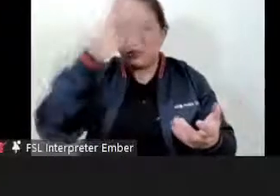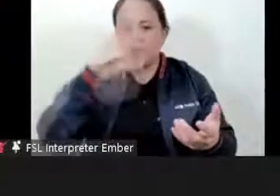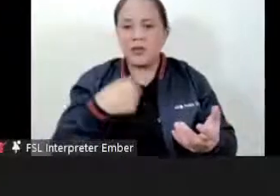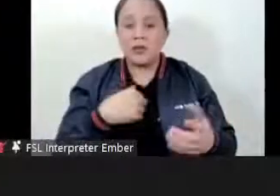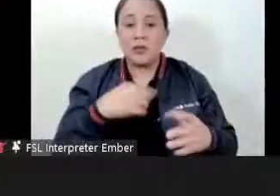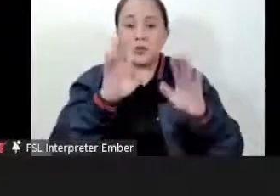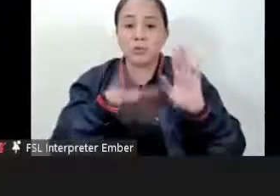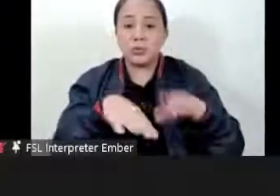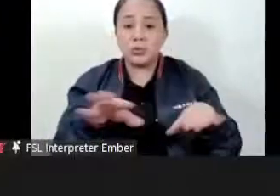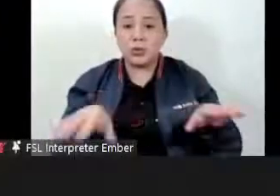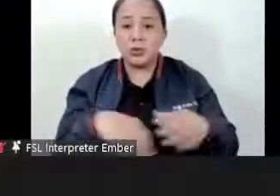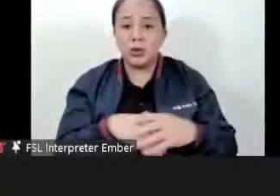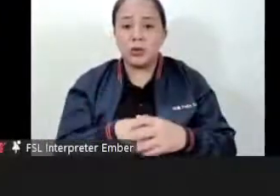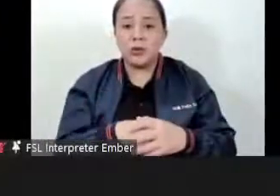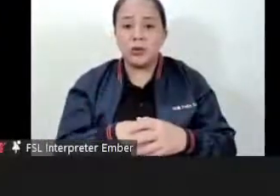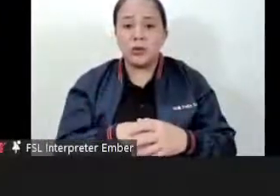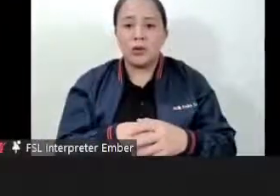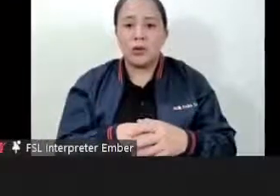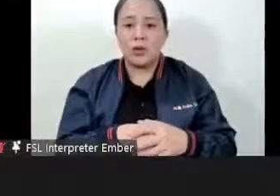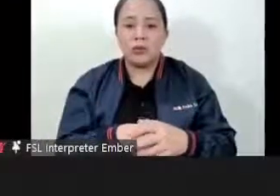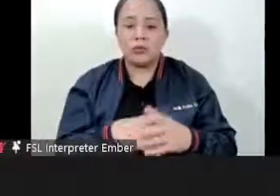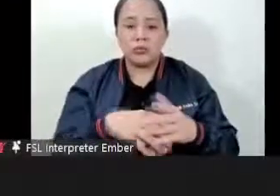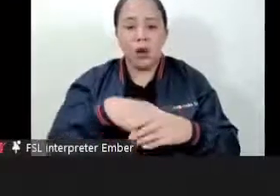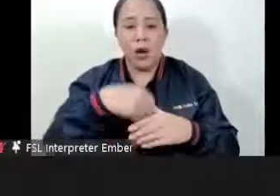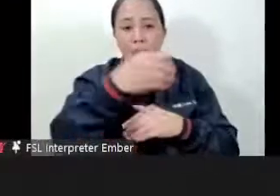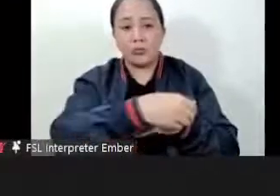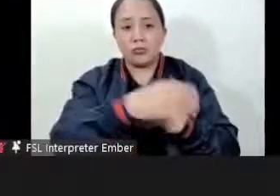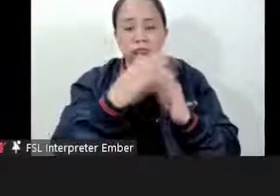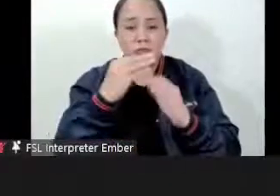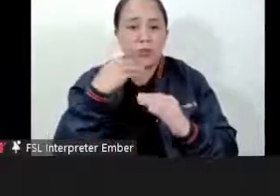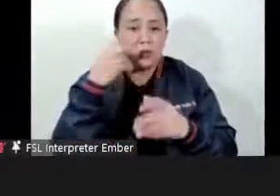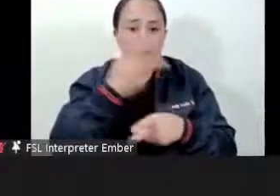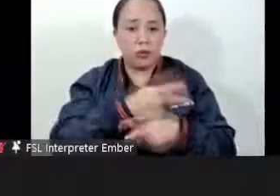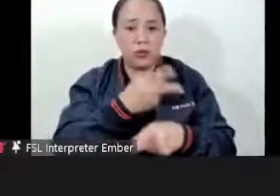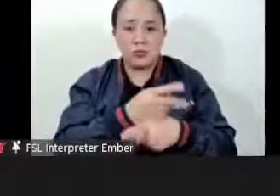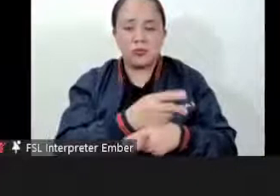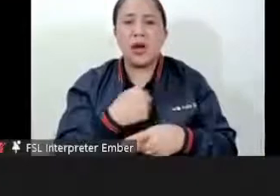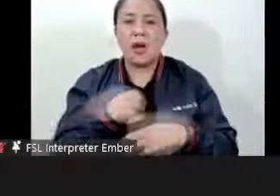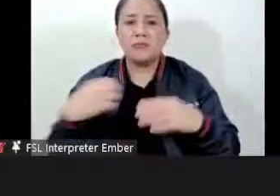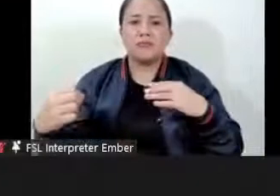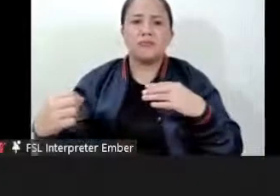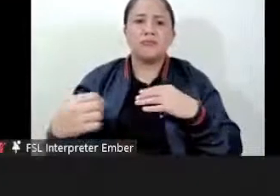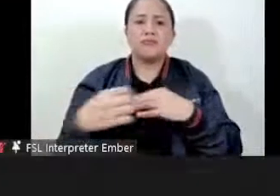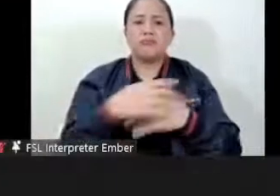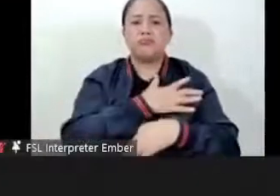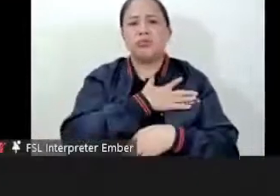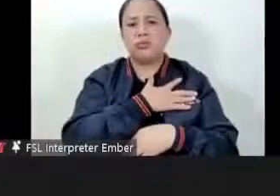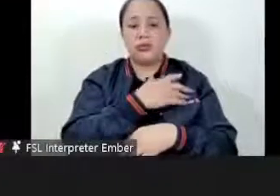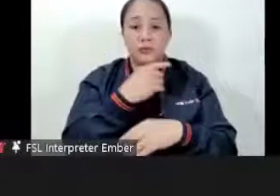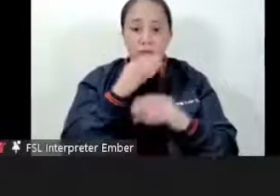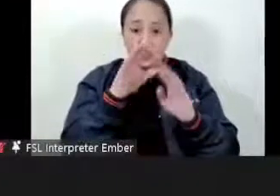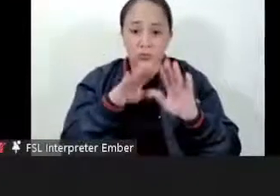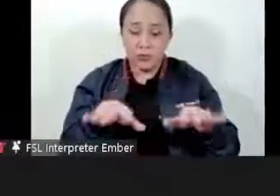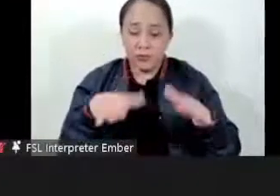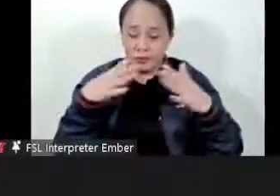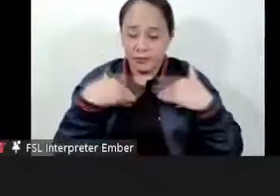children are in out-of-home care, has detrimental effects on the children's physical and emotional